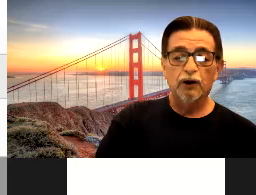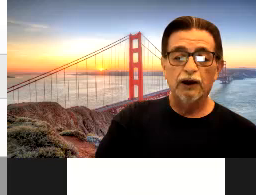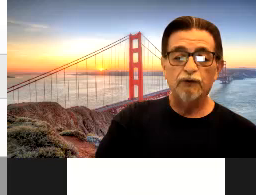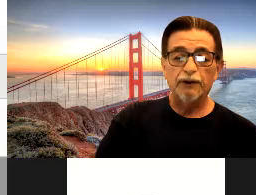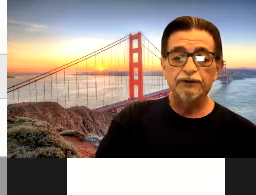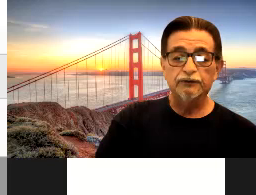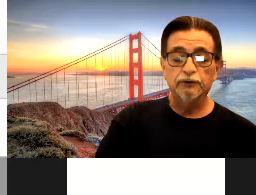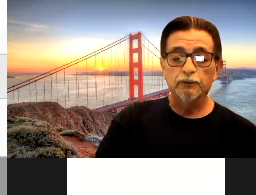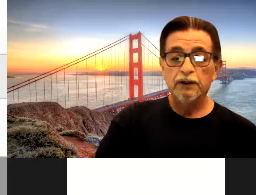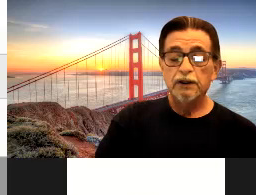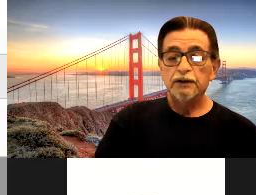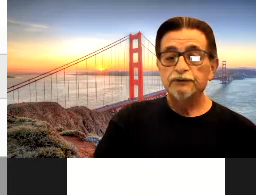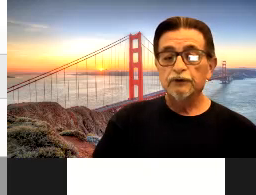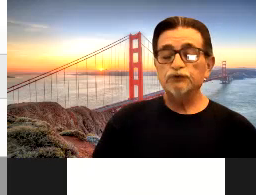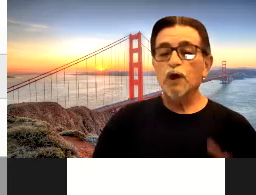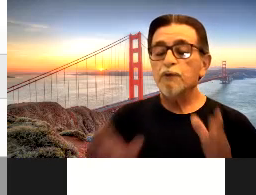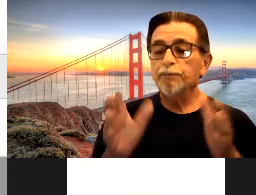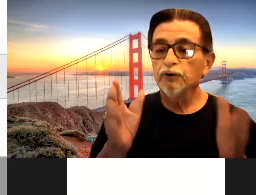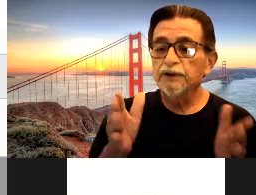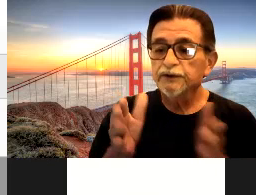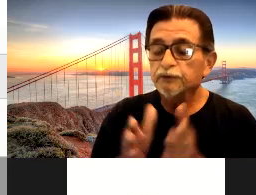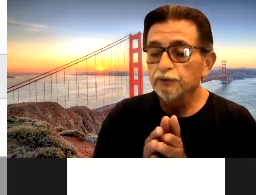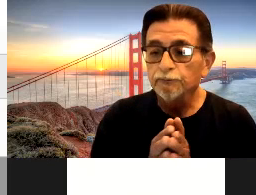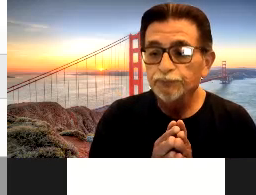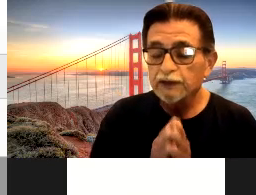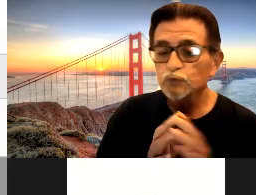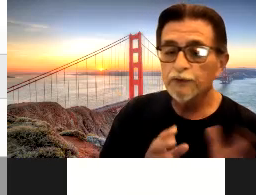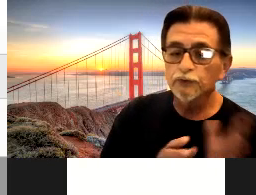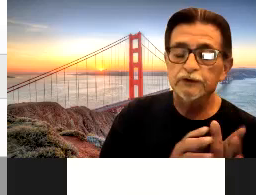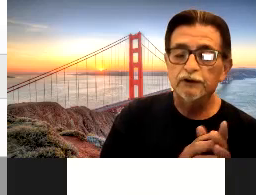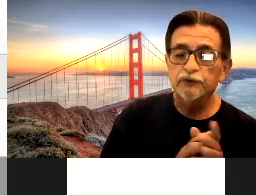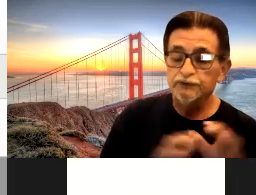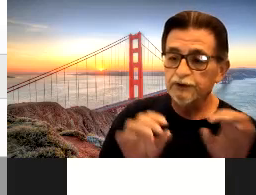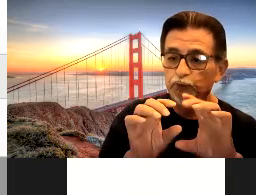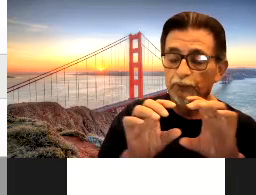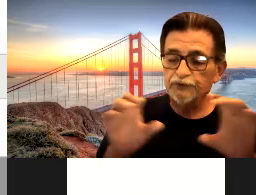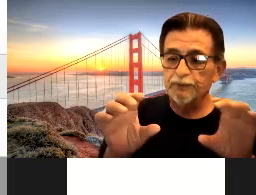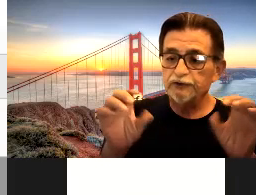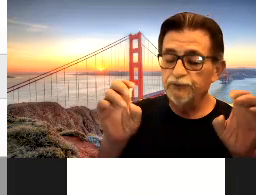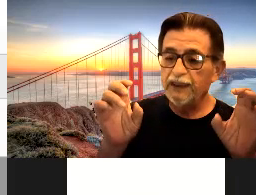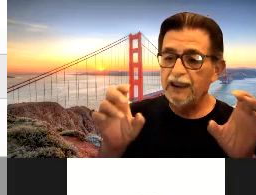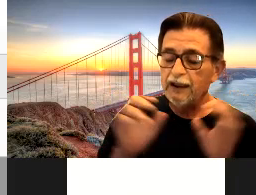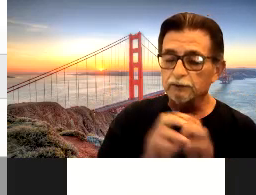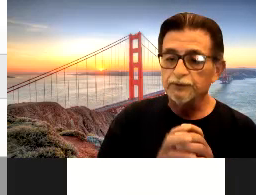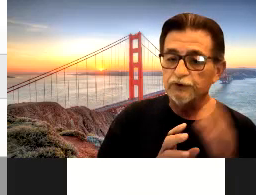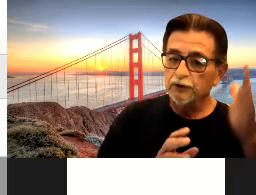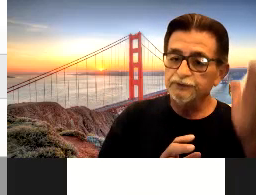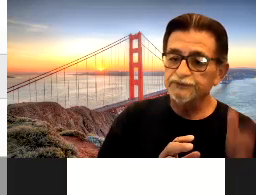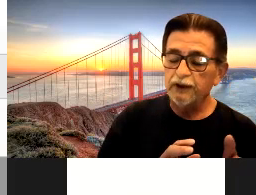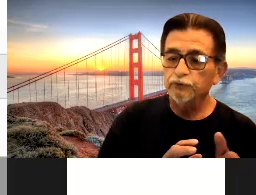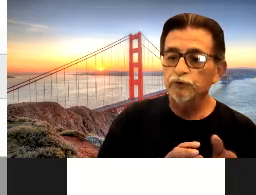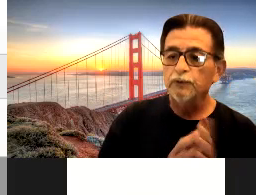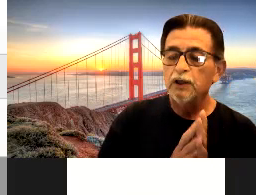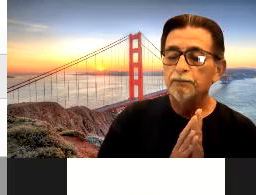to everybody in the group. So that's why we put them in the group. That's why those electrons, with respect to the A elements, are